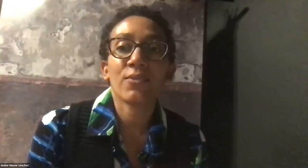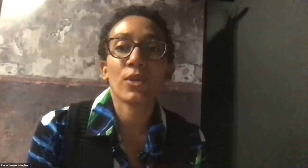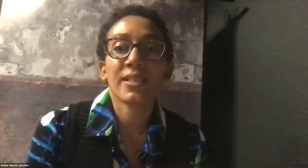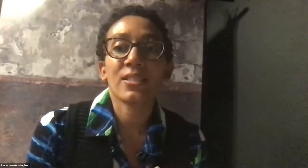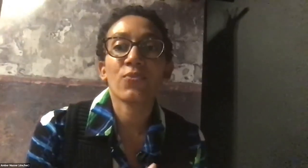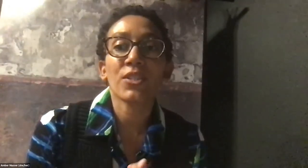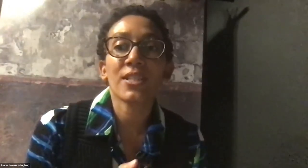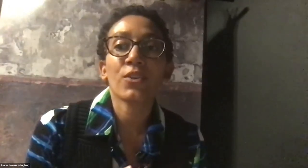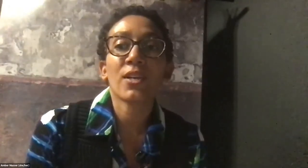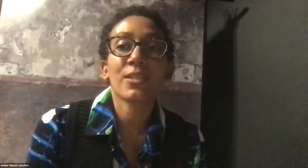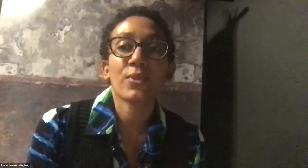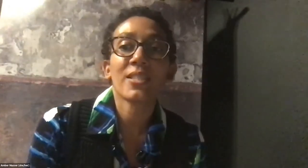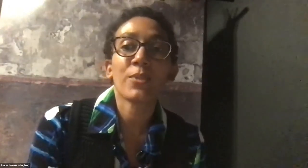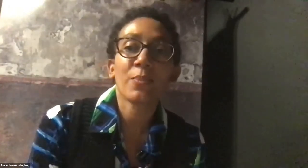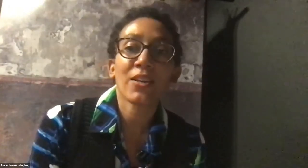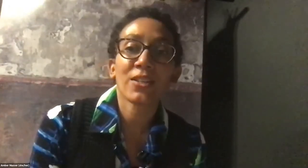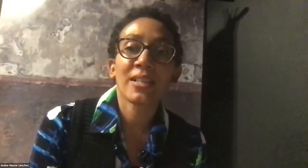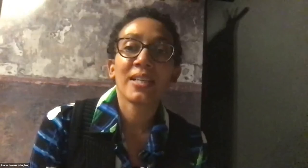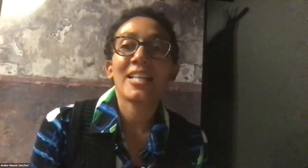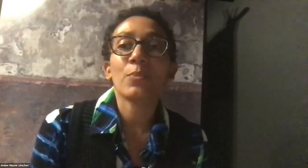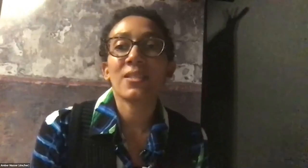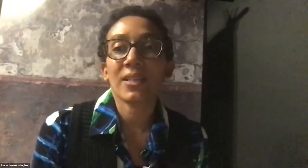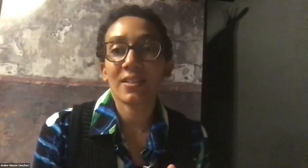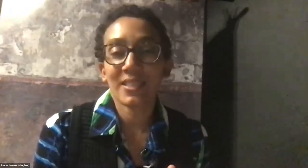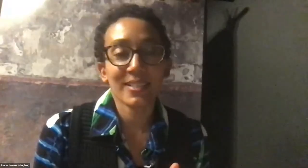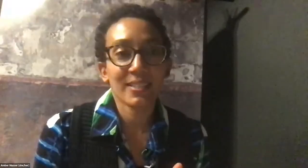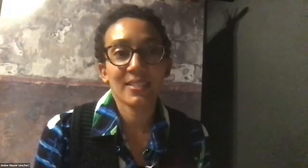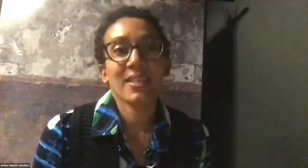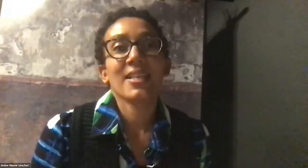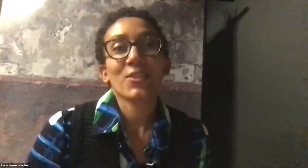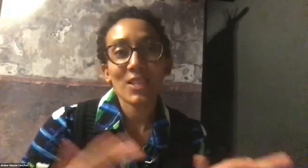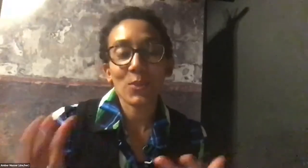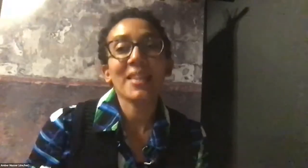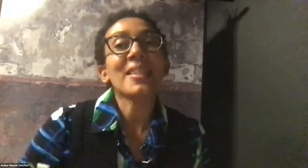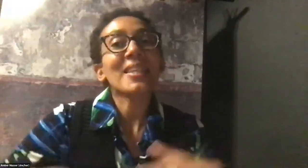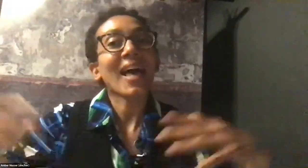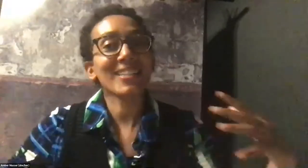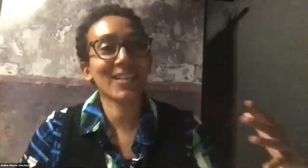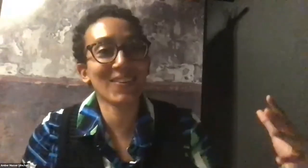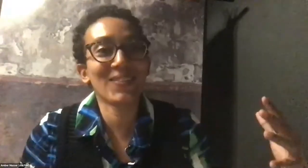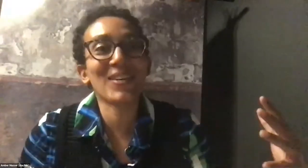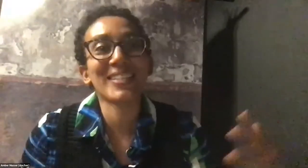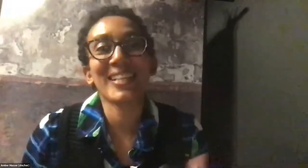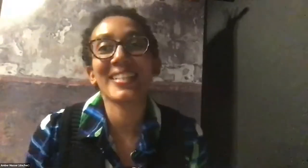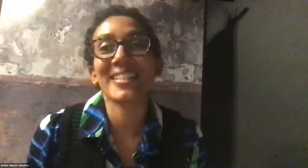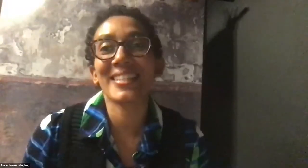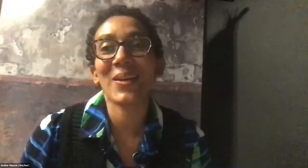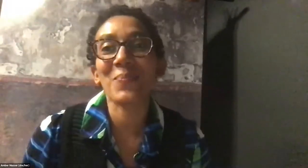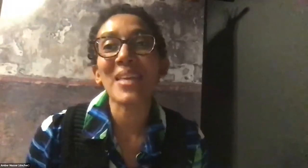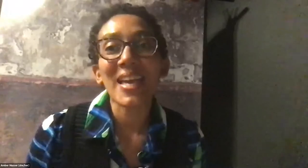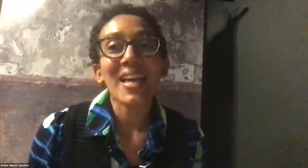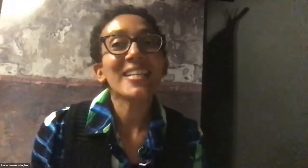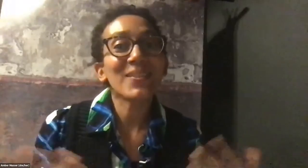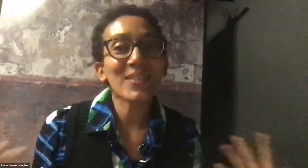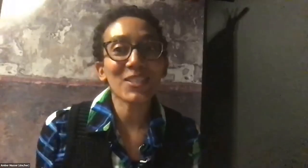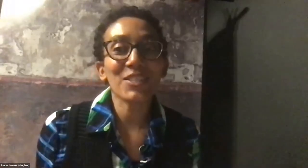agency of organs functioning across different subject matter and specific contexts? So that's one. And then the last one is, um,